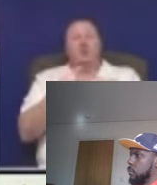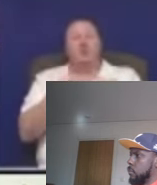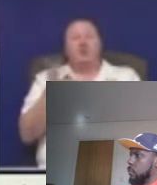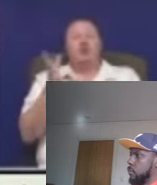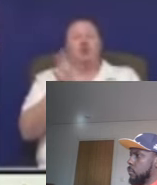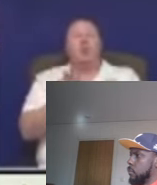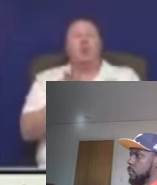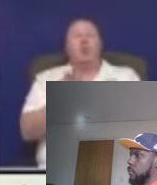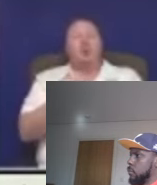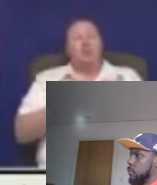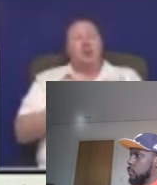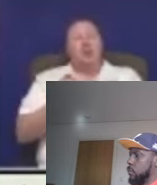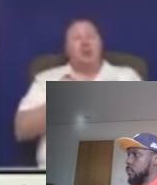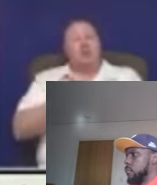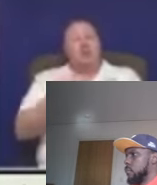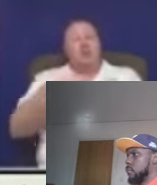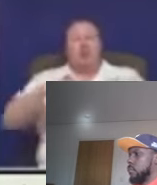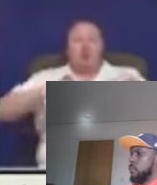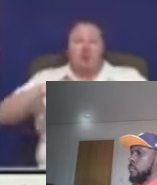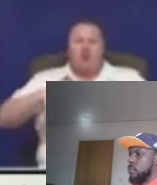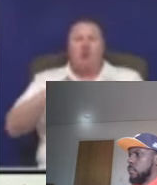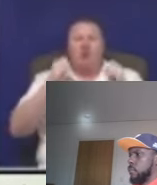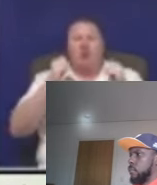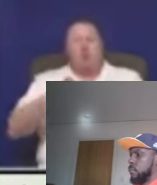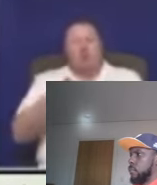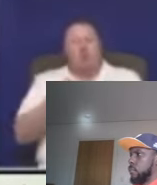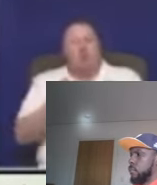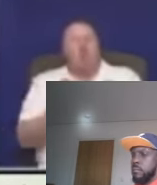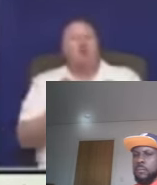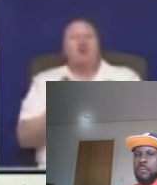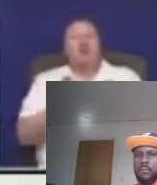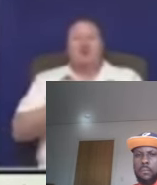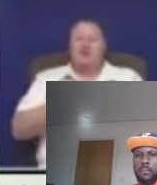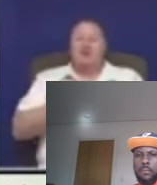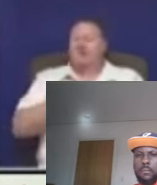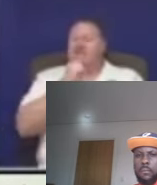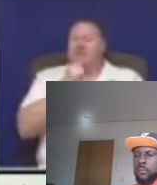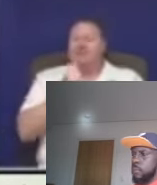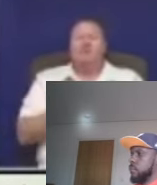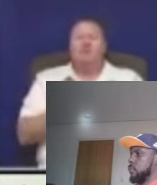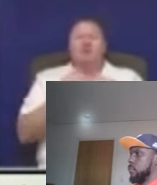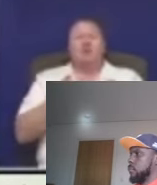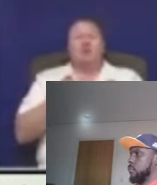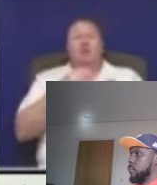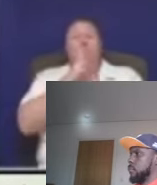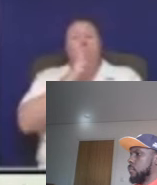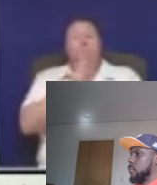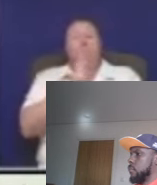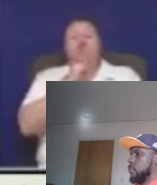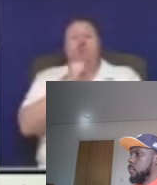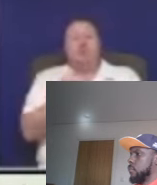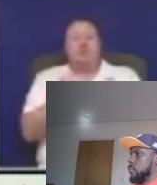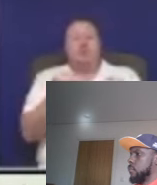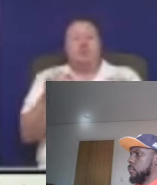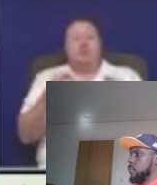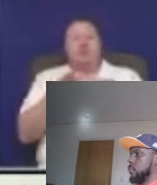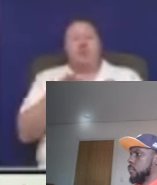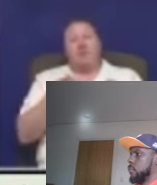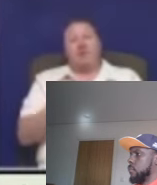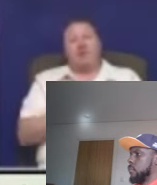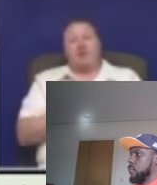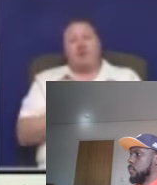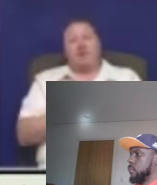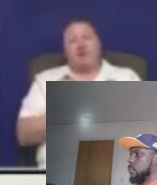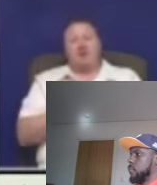inefficient management, corruption, lost opportunities, deferred dignity, and unfulfilled promises to the public. One of the